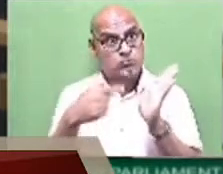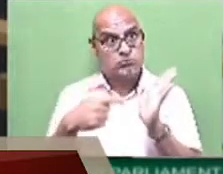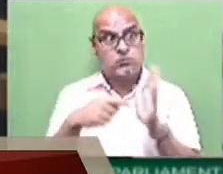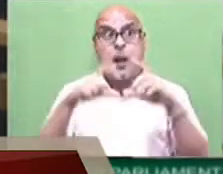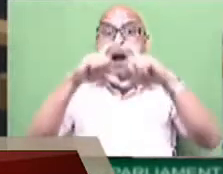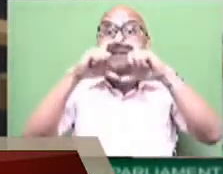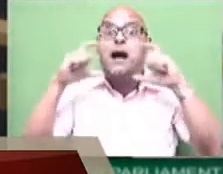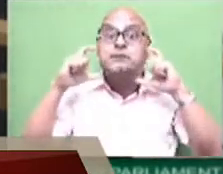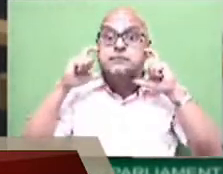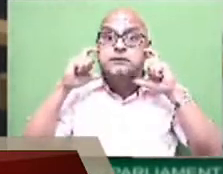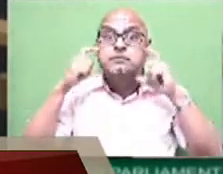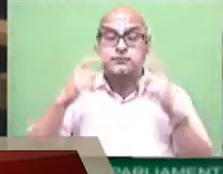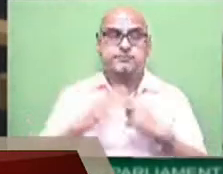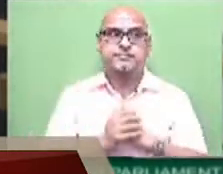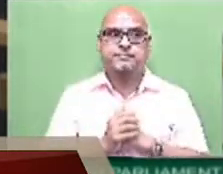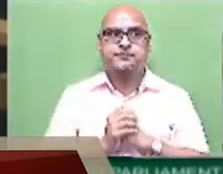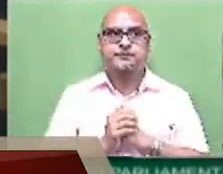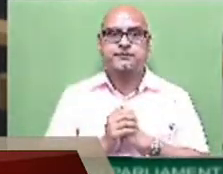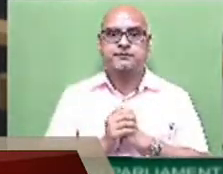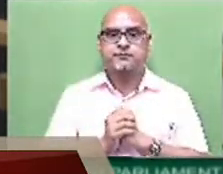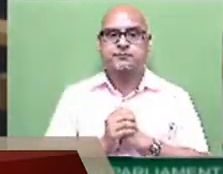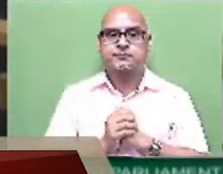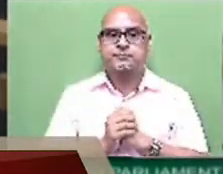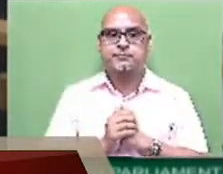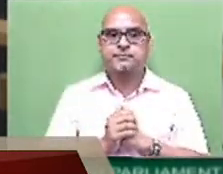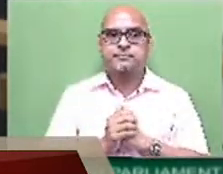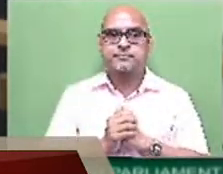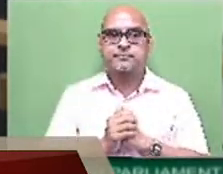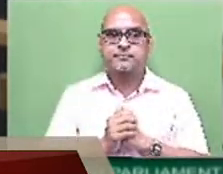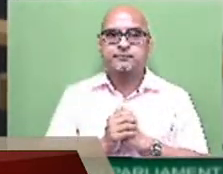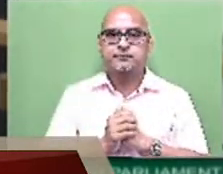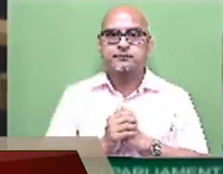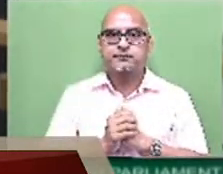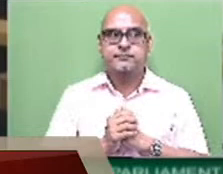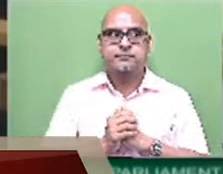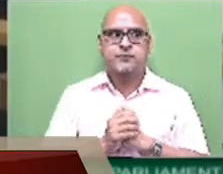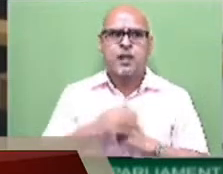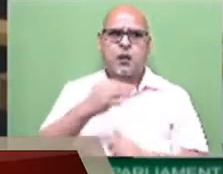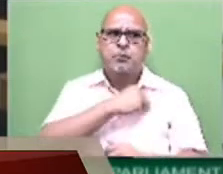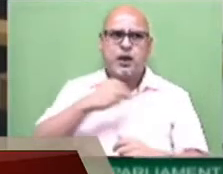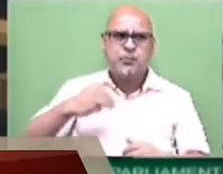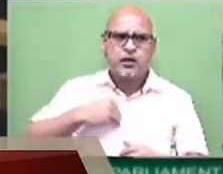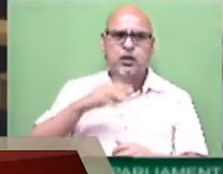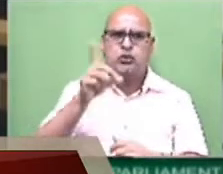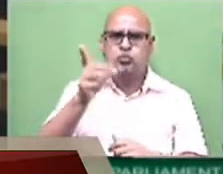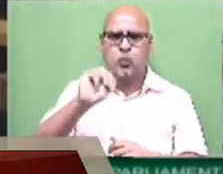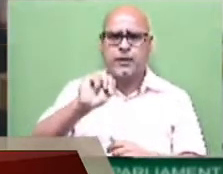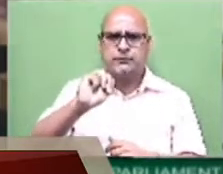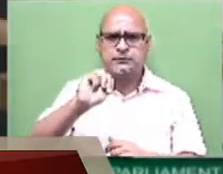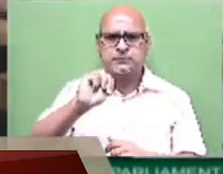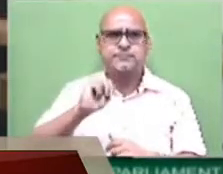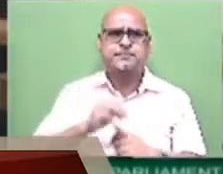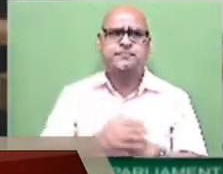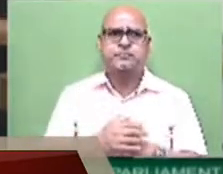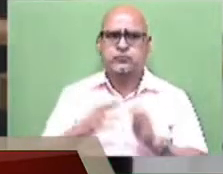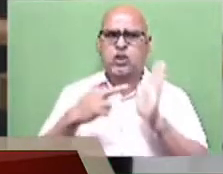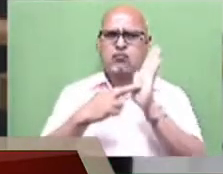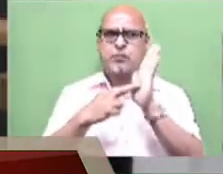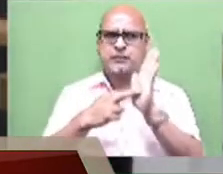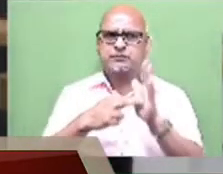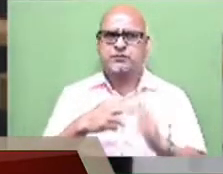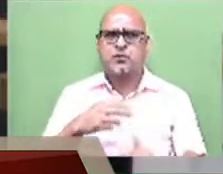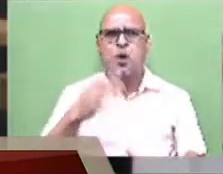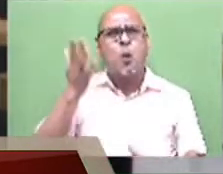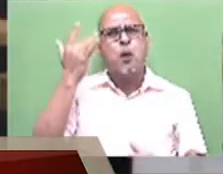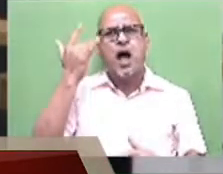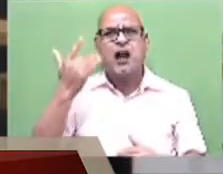of May 2020, where the member for Diego Martin West did in fact say that why are we going to create a law for people